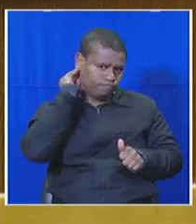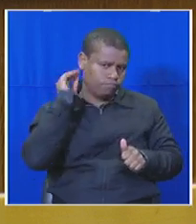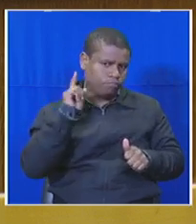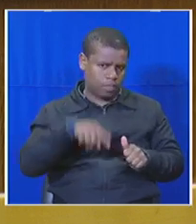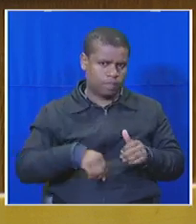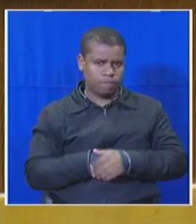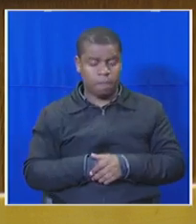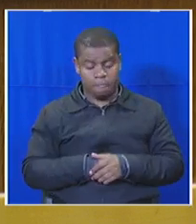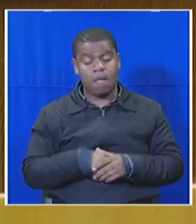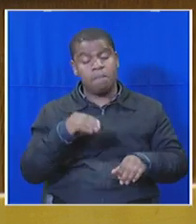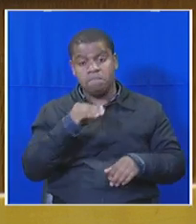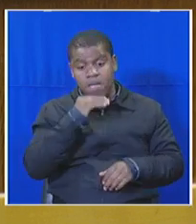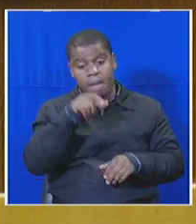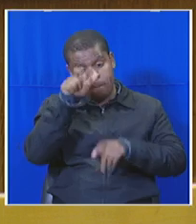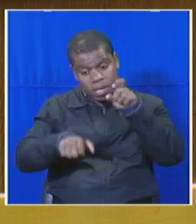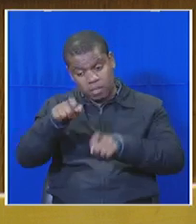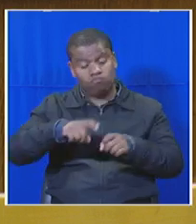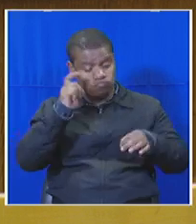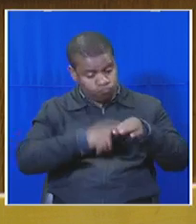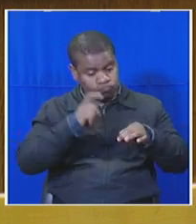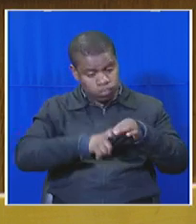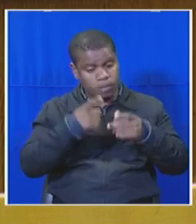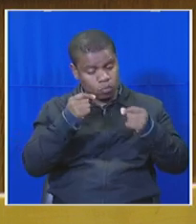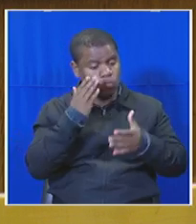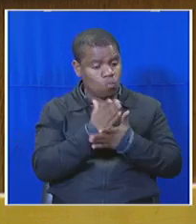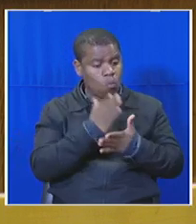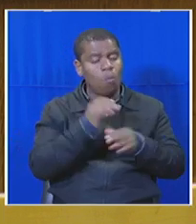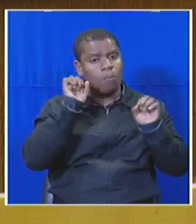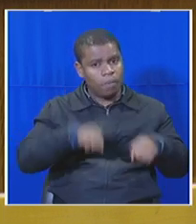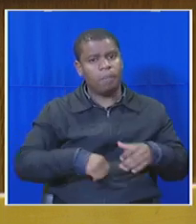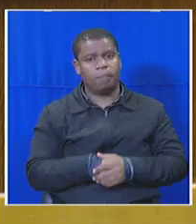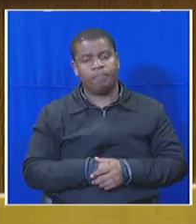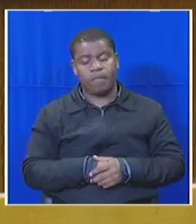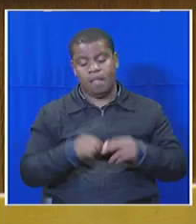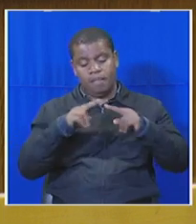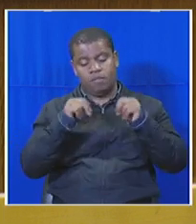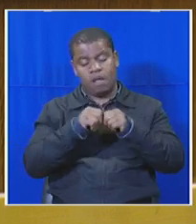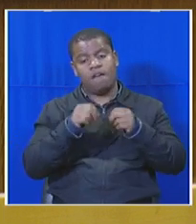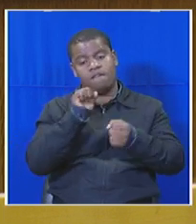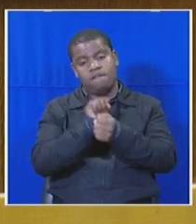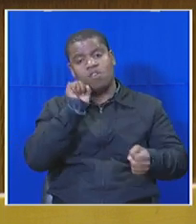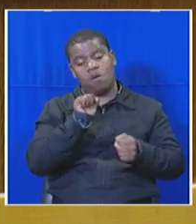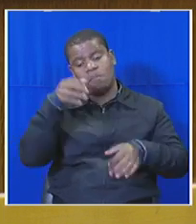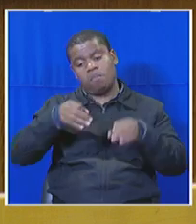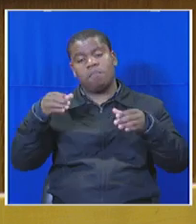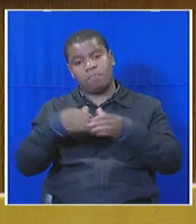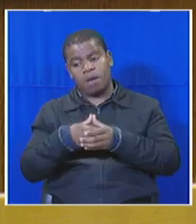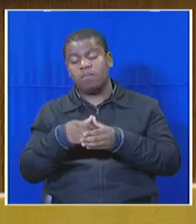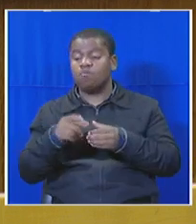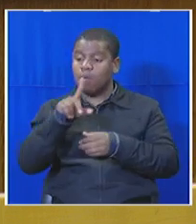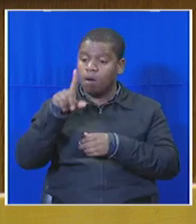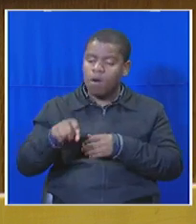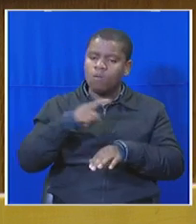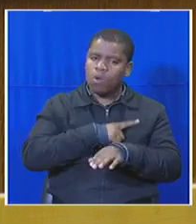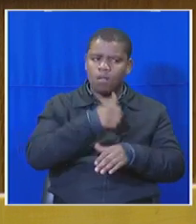ought to be qualified and sufficiently experienced to their job properly. The National Freedom Party would like to know why no action had been taken against the